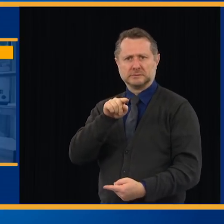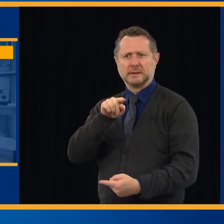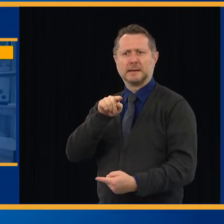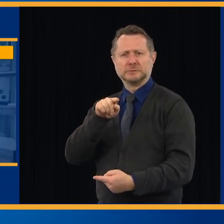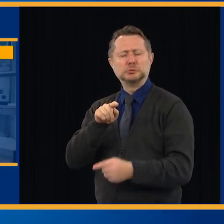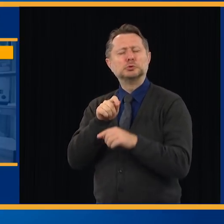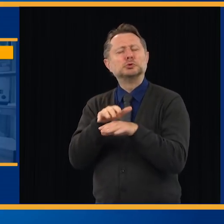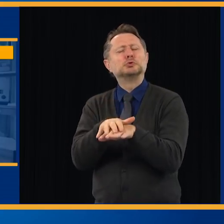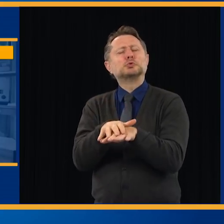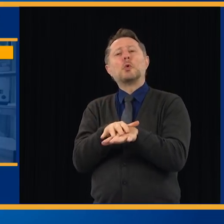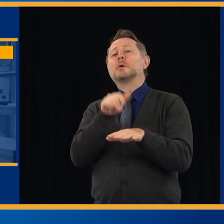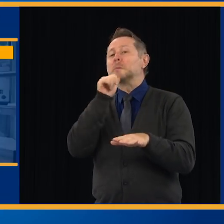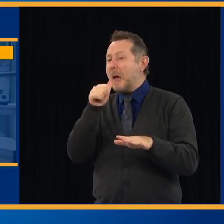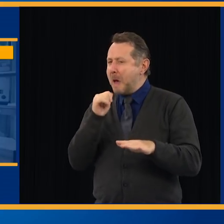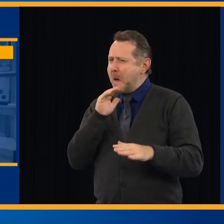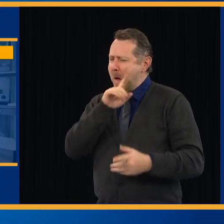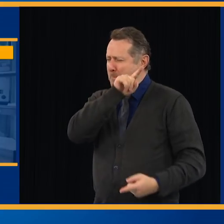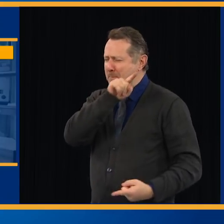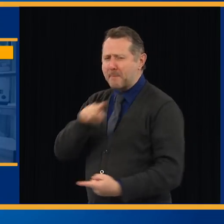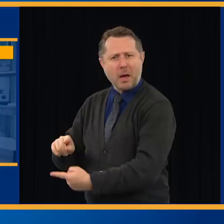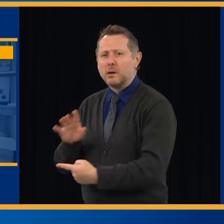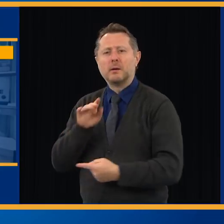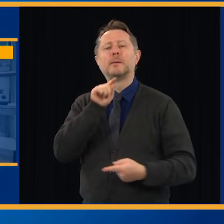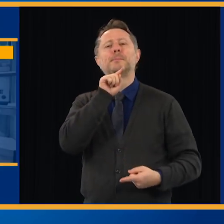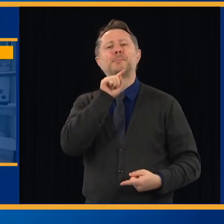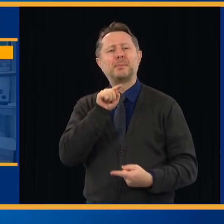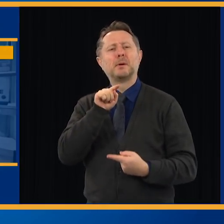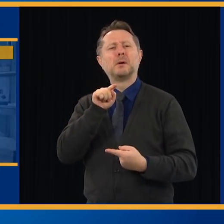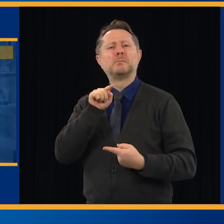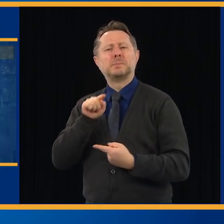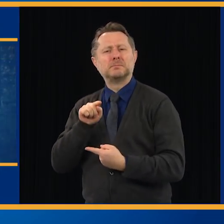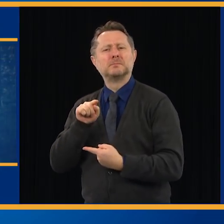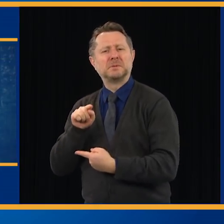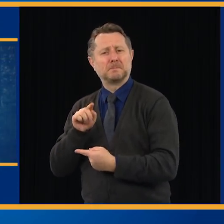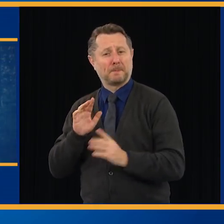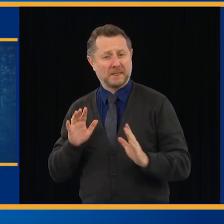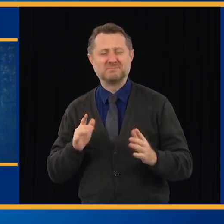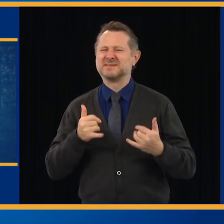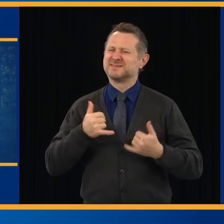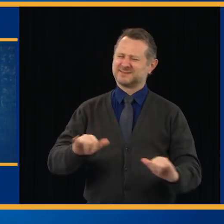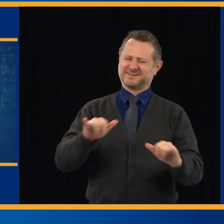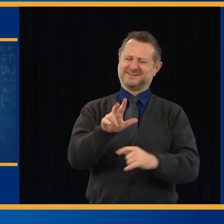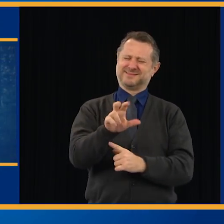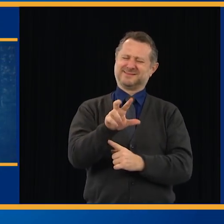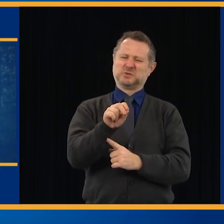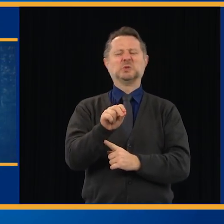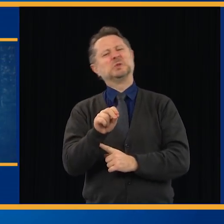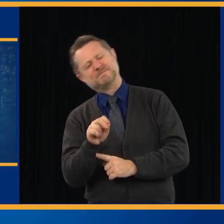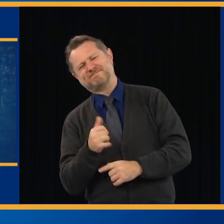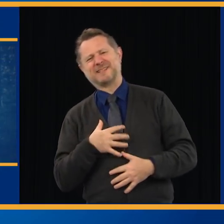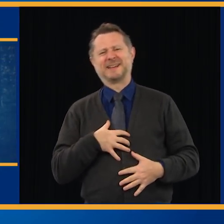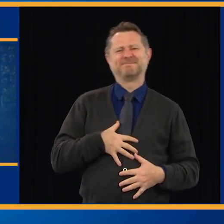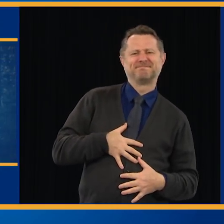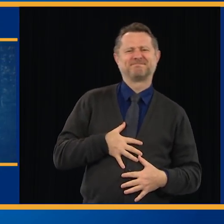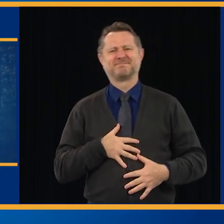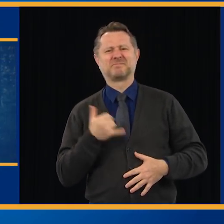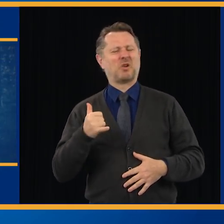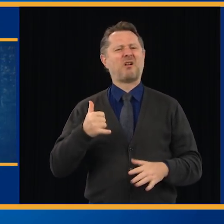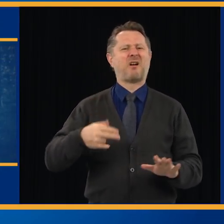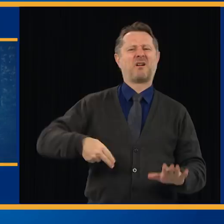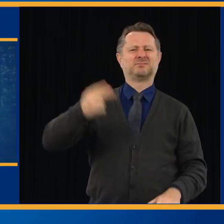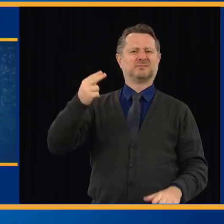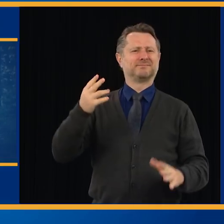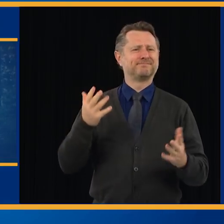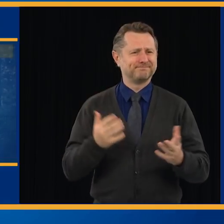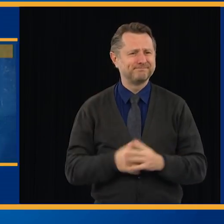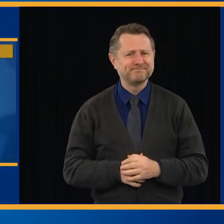slow at best and still disgustingly high. So we're making progress,